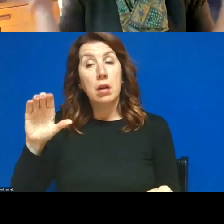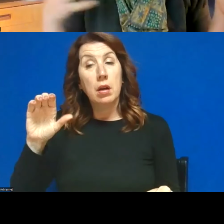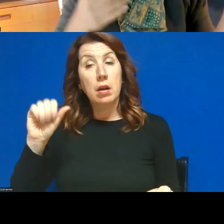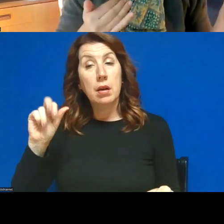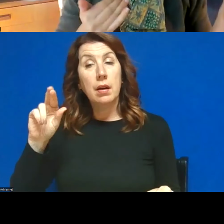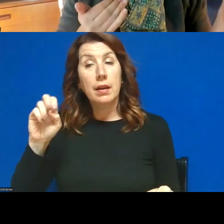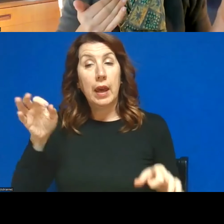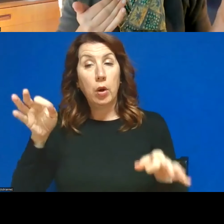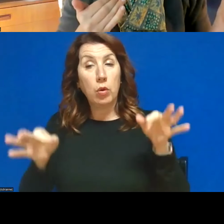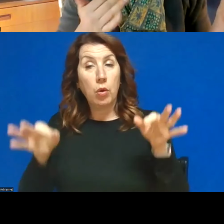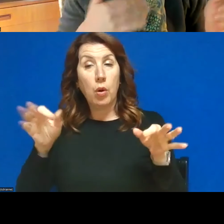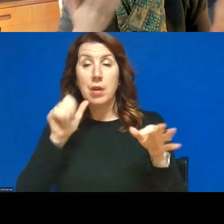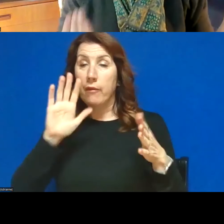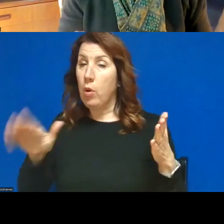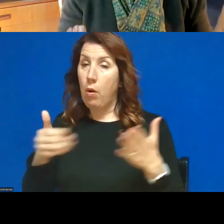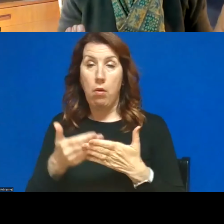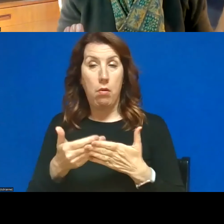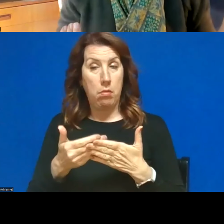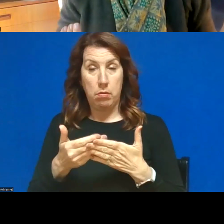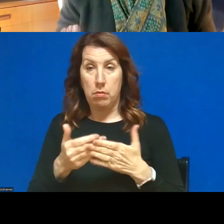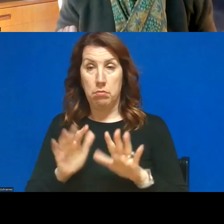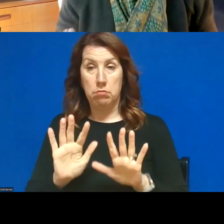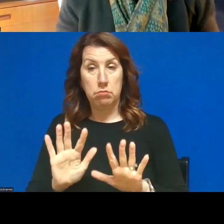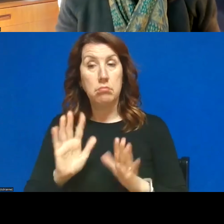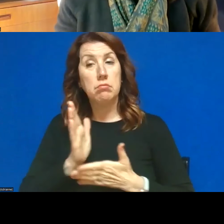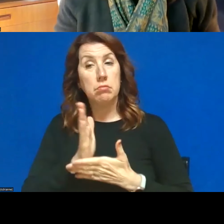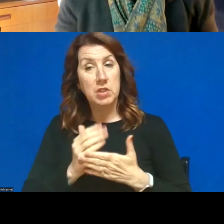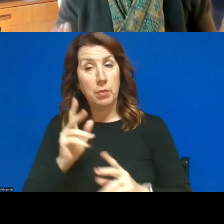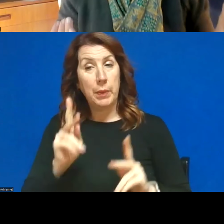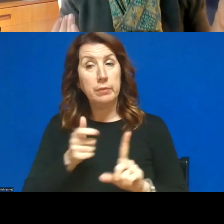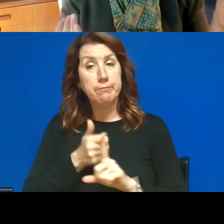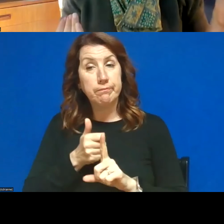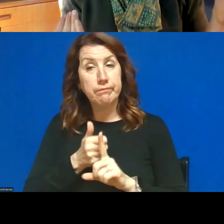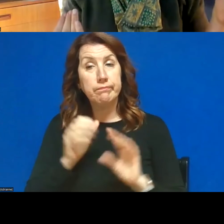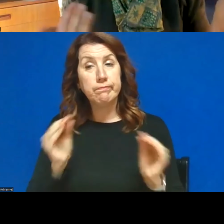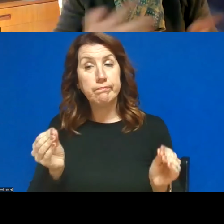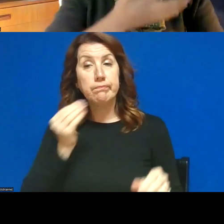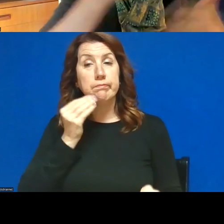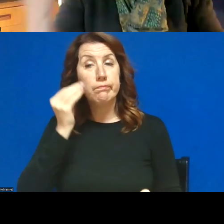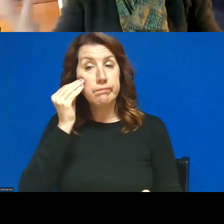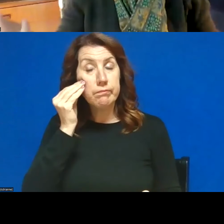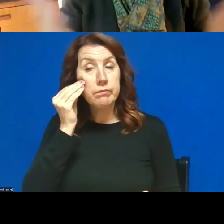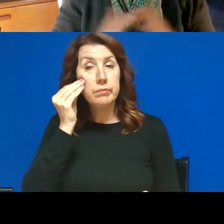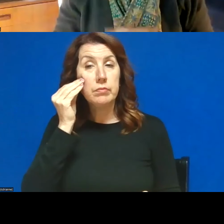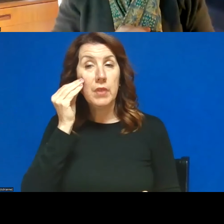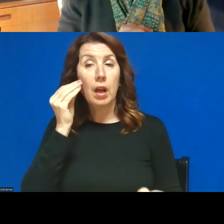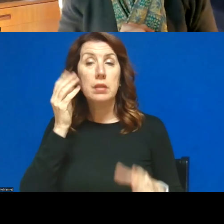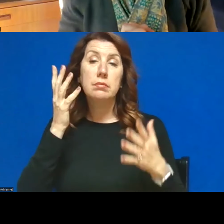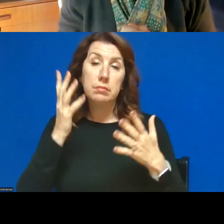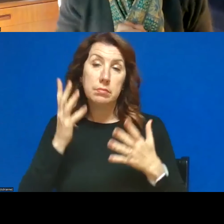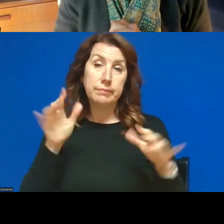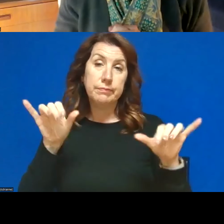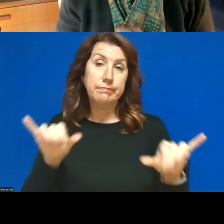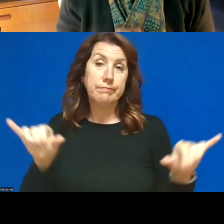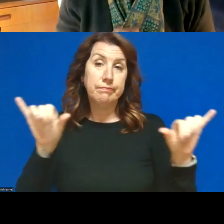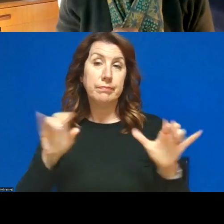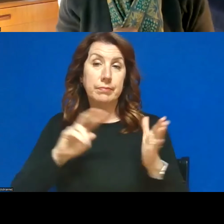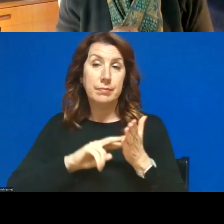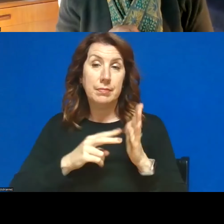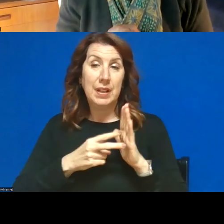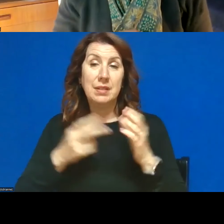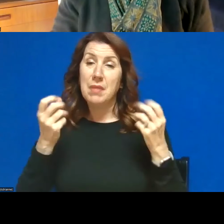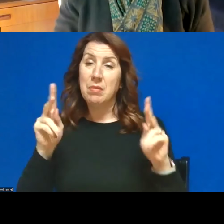many of the individuals we're hoping to serve may be individuals who are experiencing homelessness, because this, unfortunately, the status quo means that many people